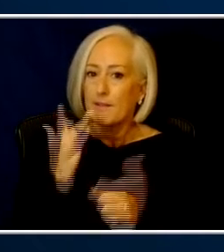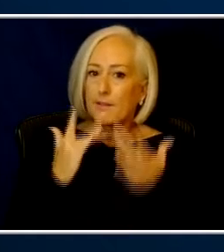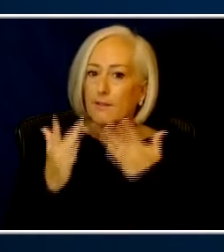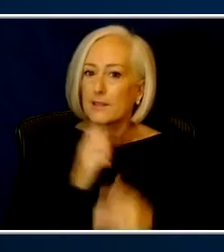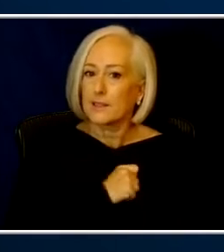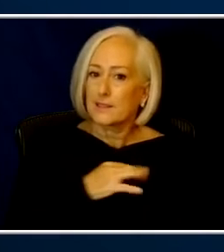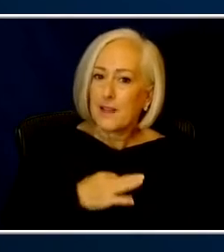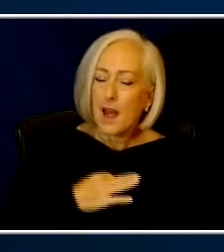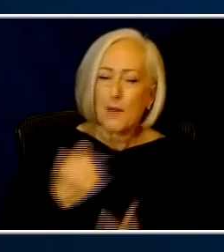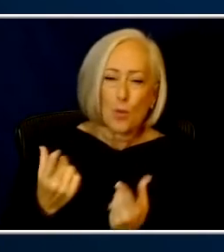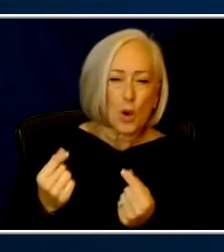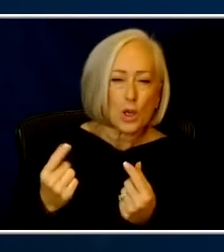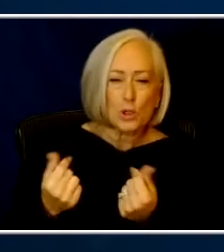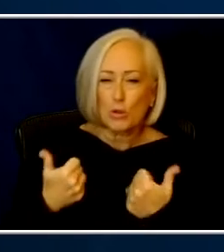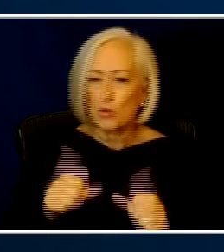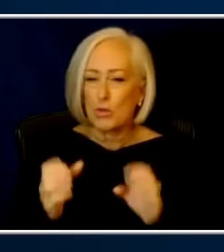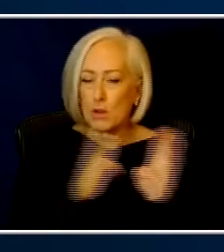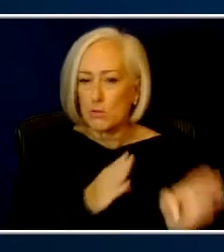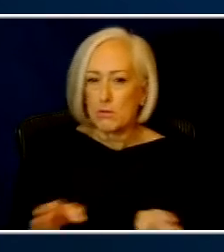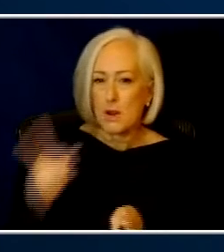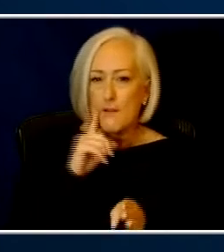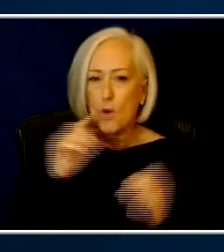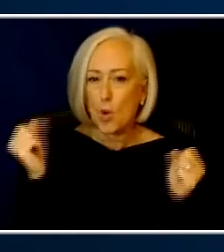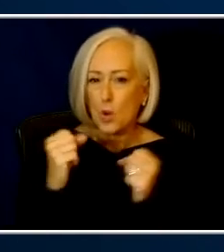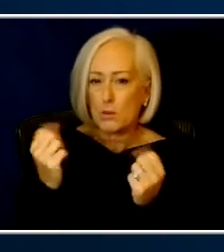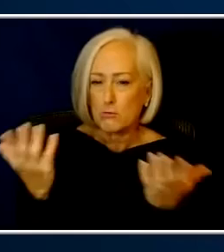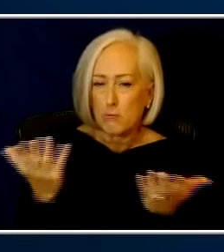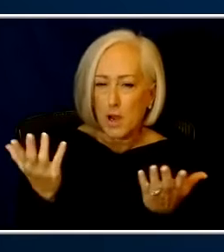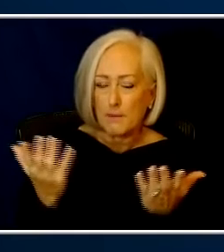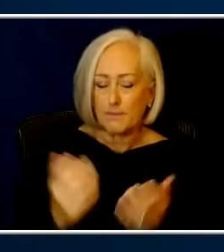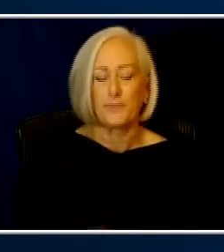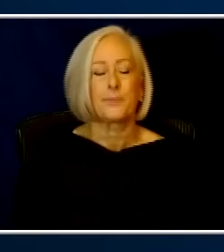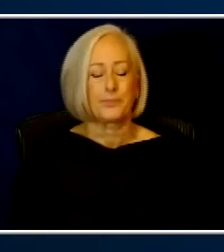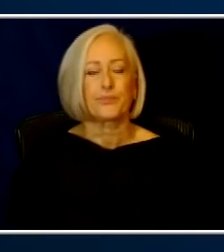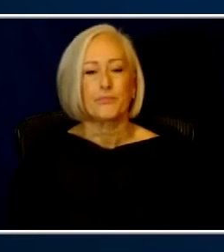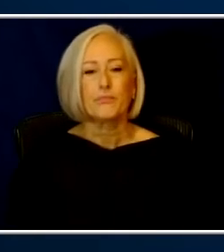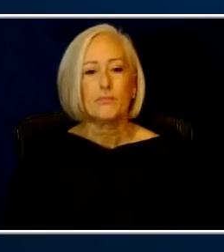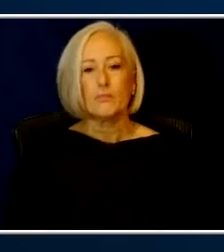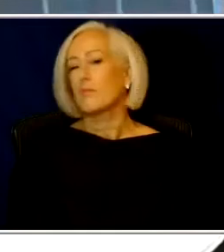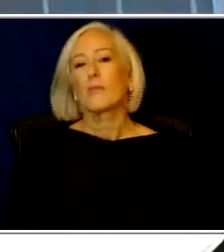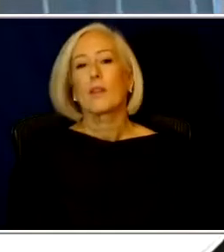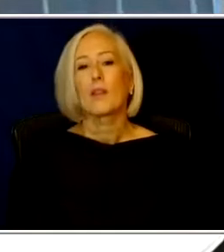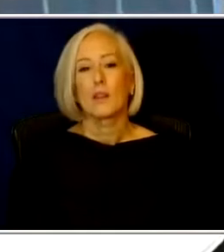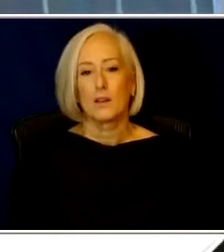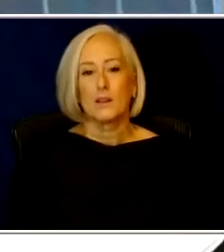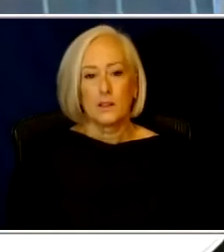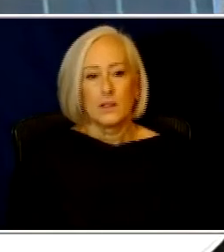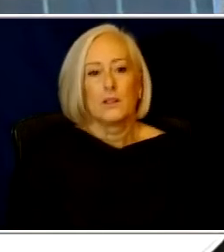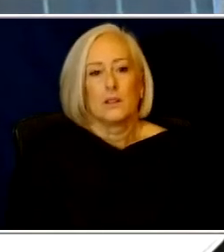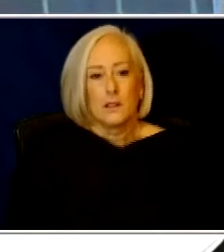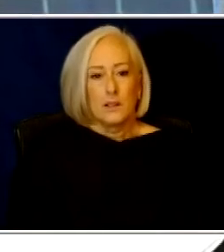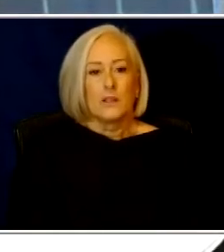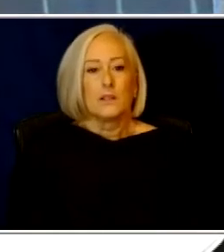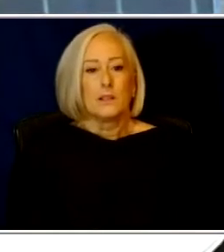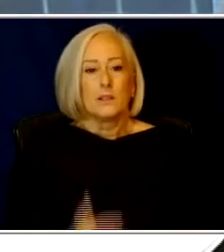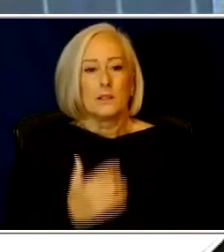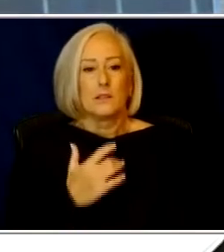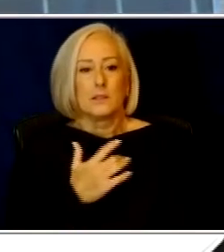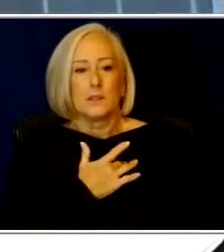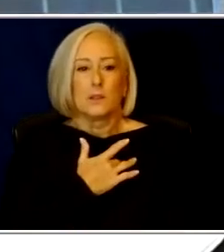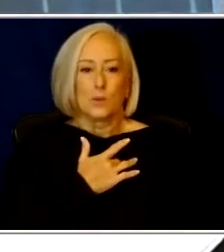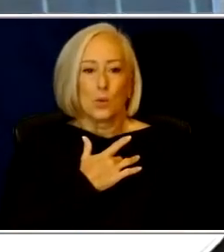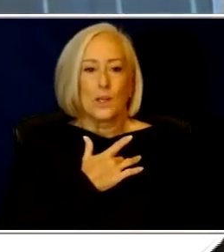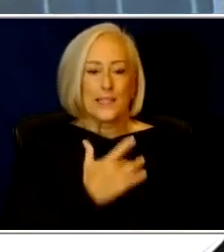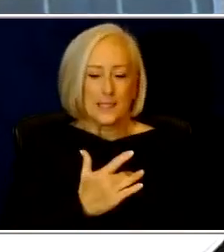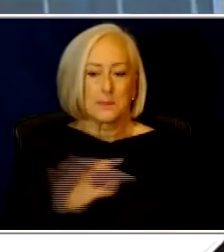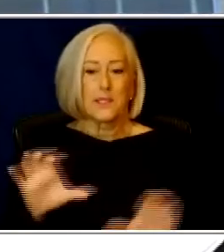and prepare for the winter? So we've actually done we've weathered the staffing storm a little better than a lot of my colleagues